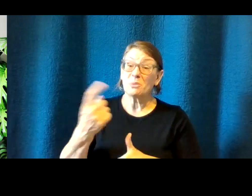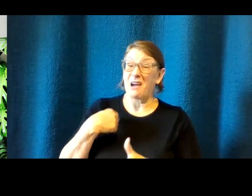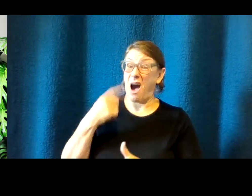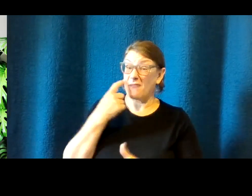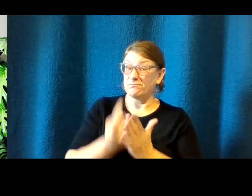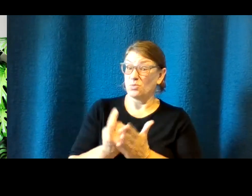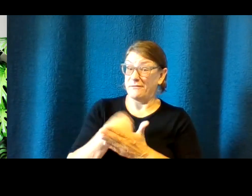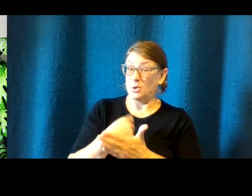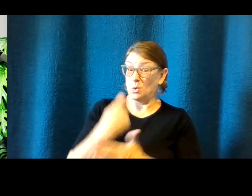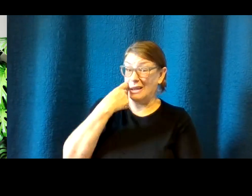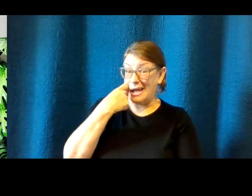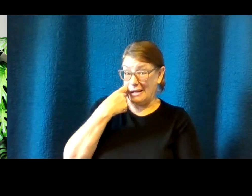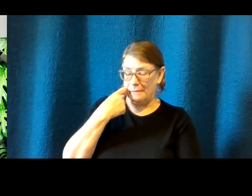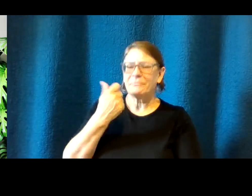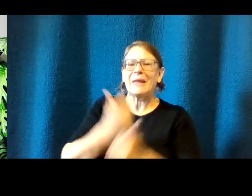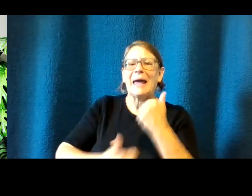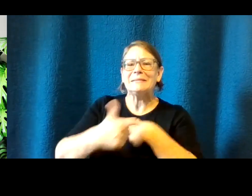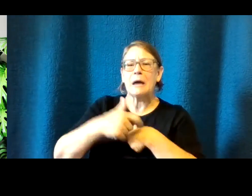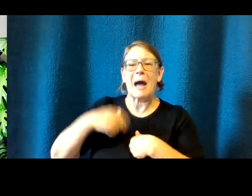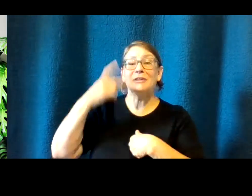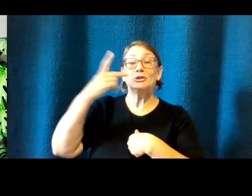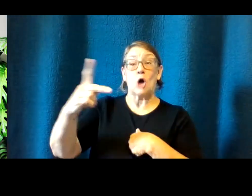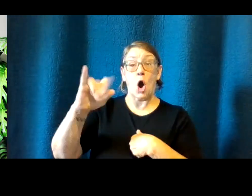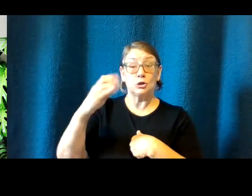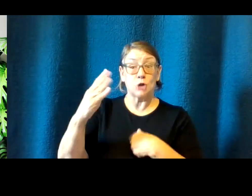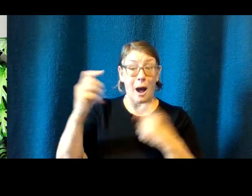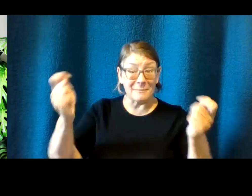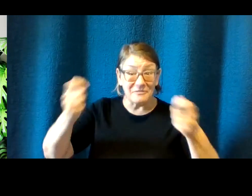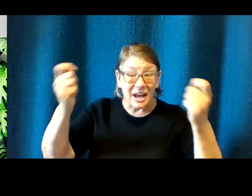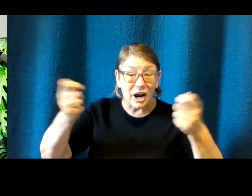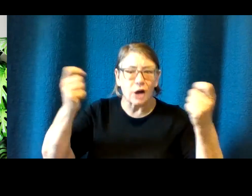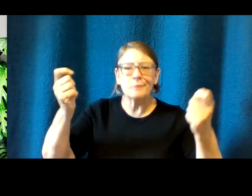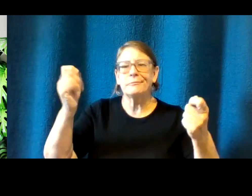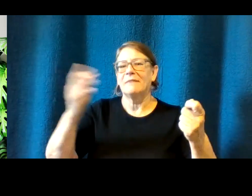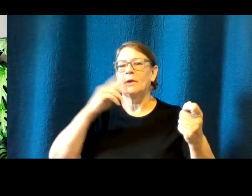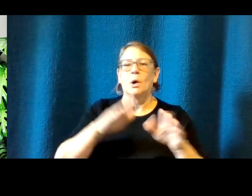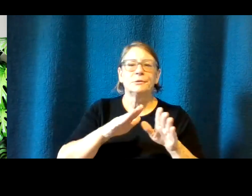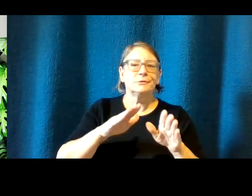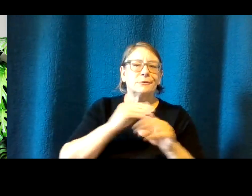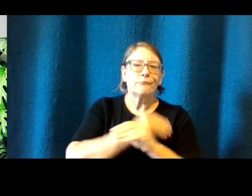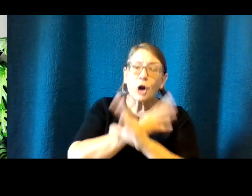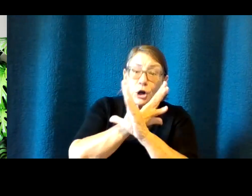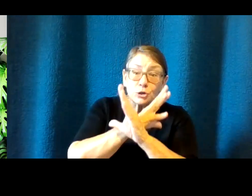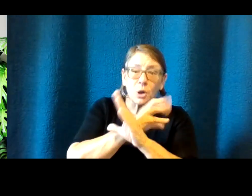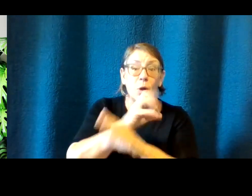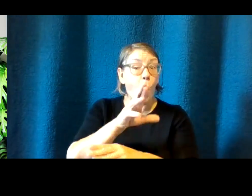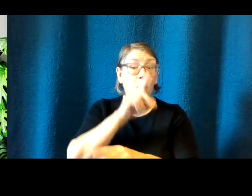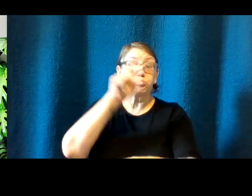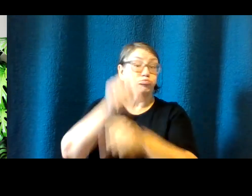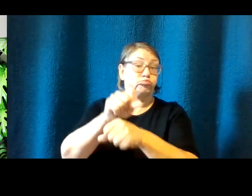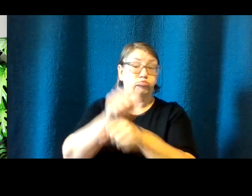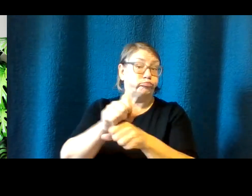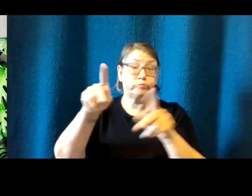was anytime I saw a job fair, either whether it was virtual or there was one in